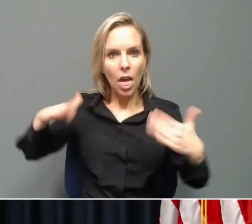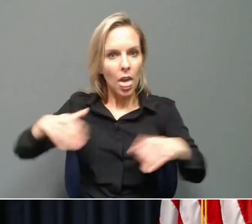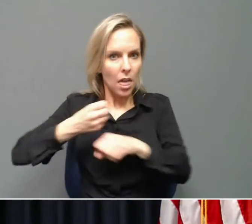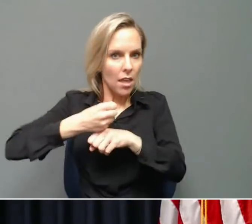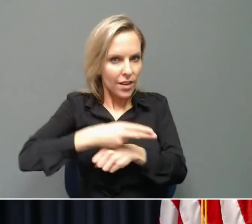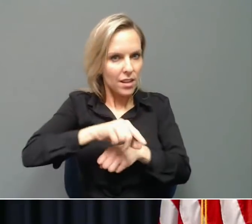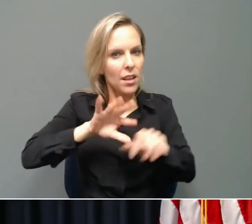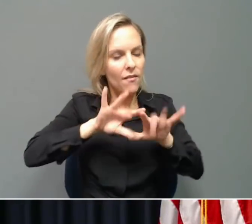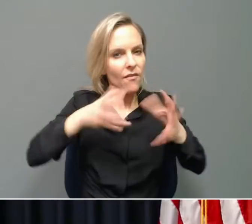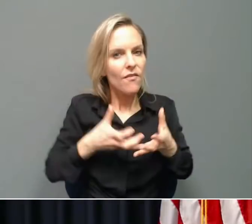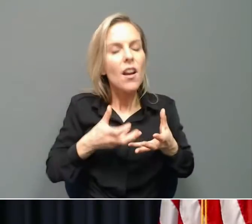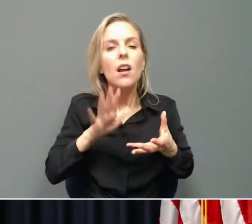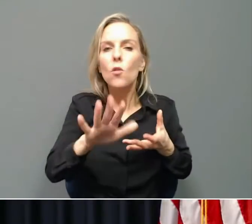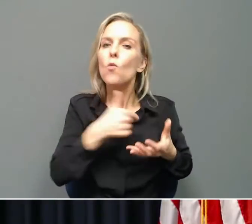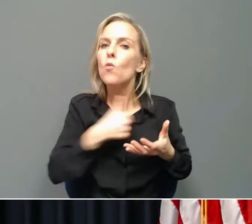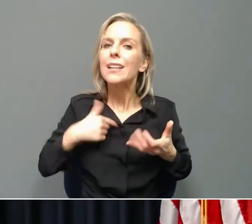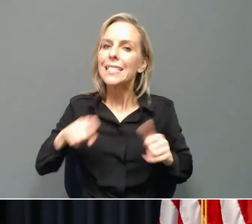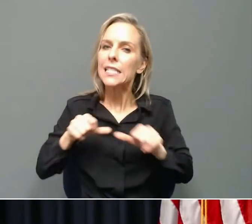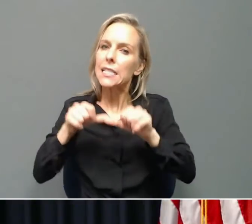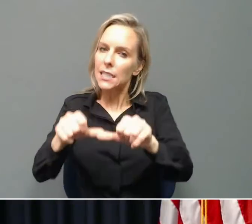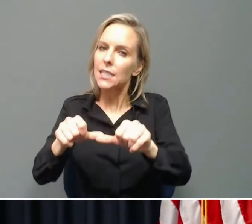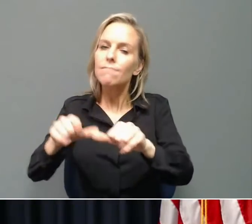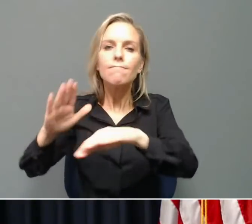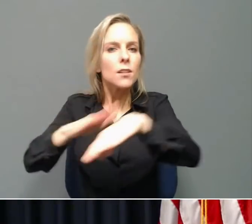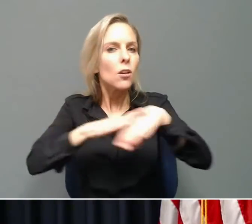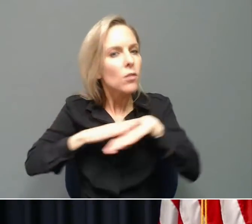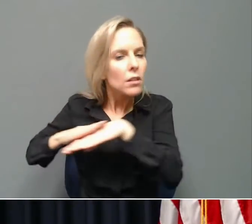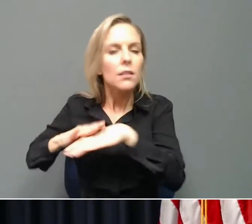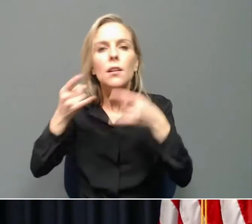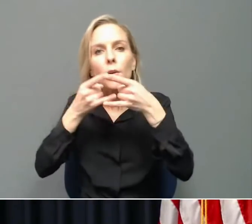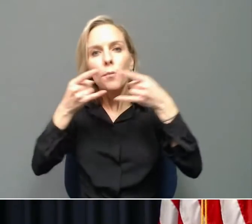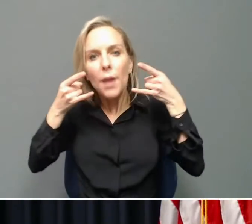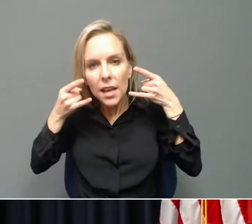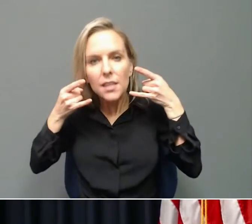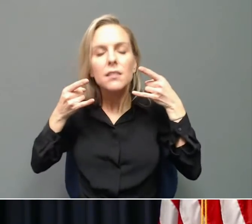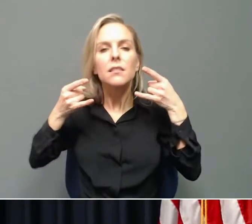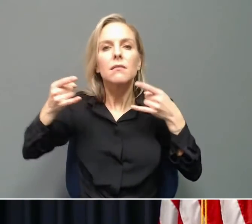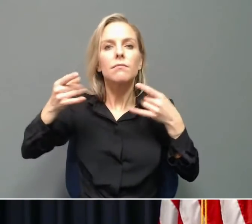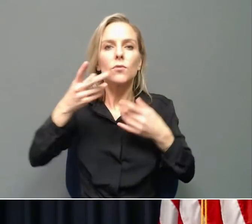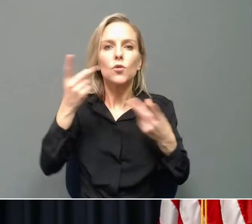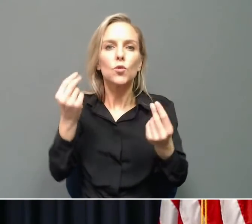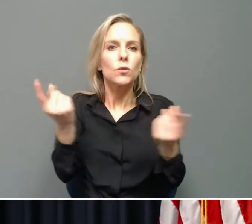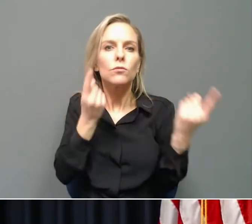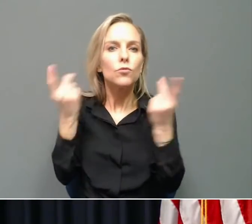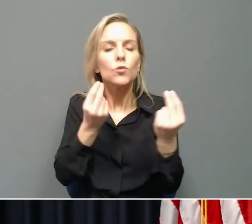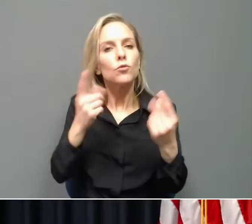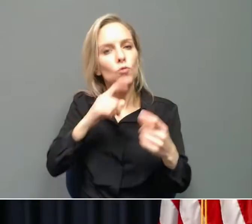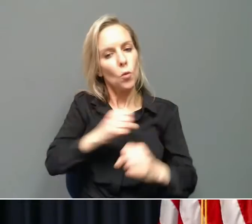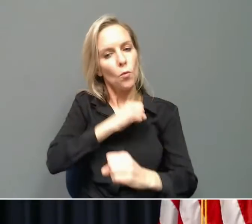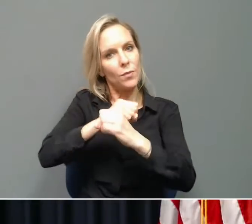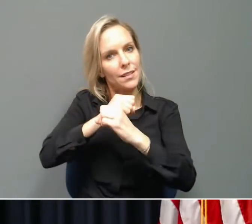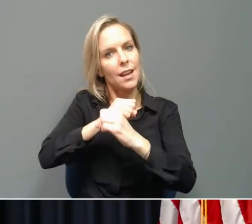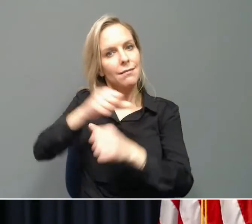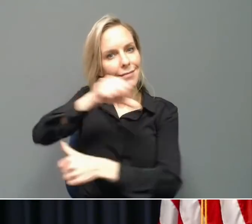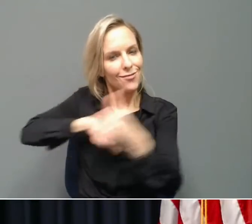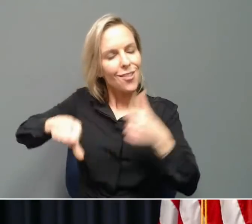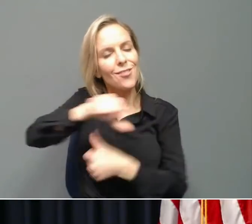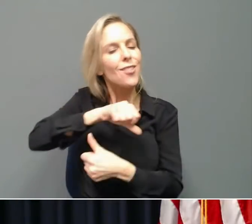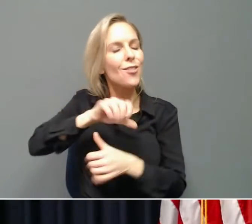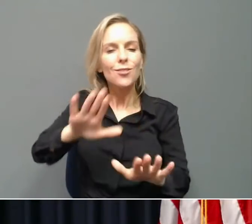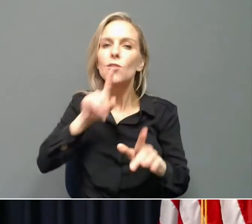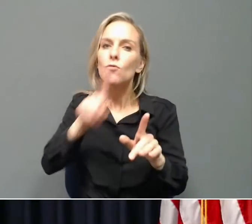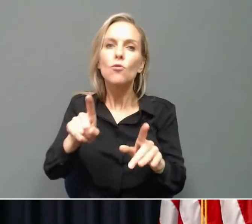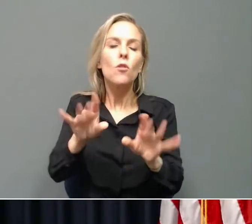we continue to need to use caution, wearing masks in public, doing those things that protect one another. It is so